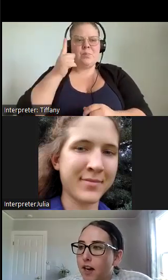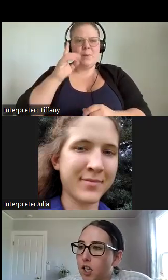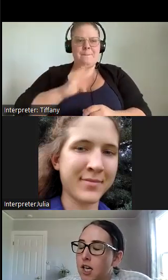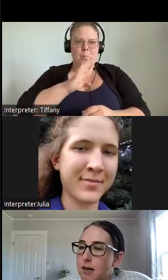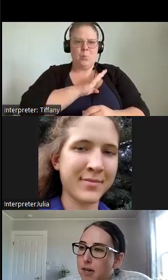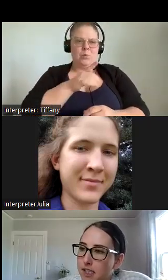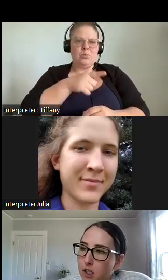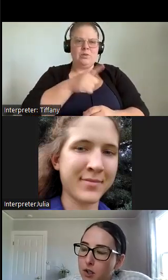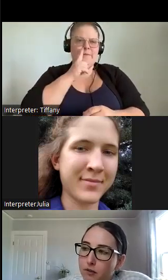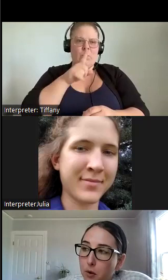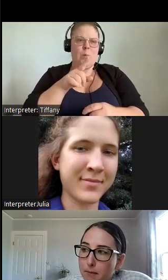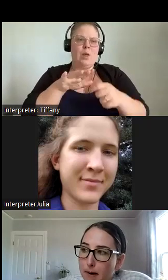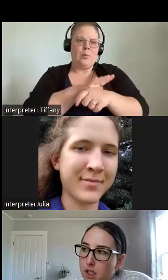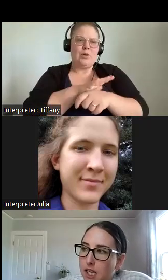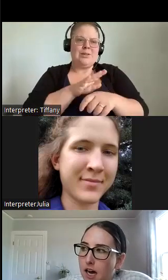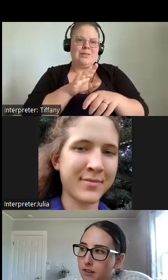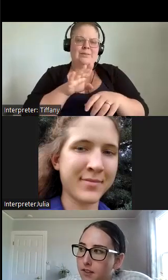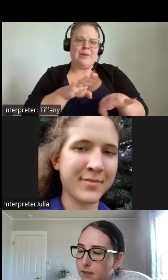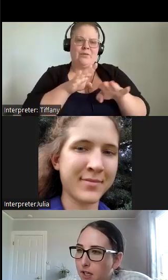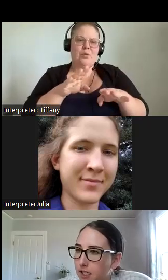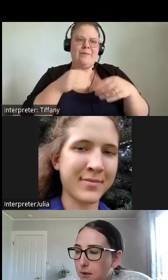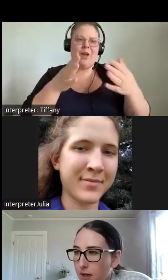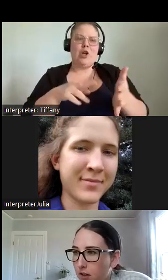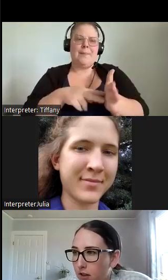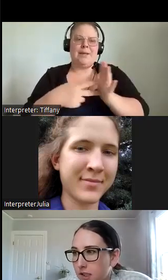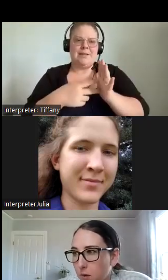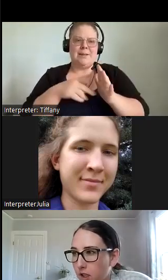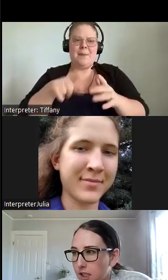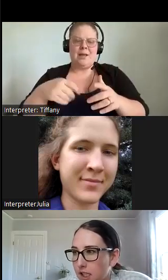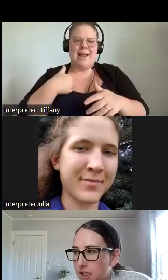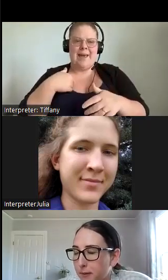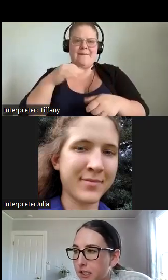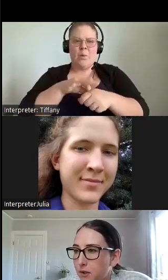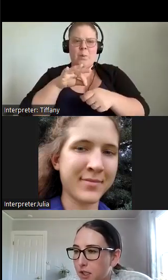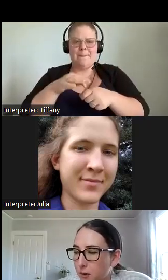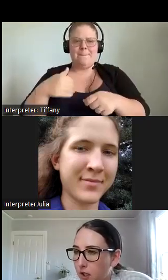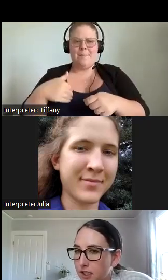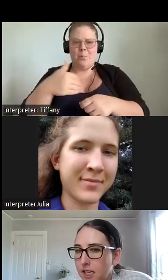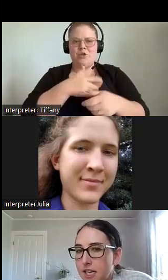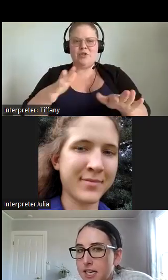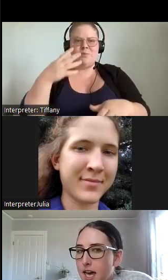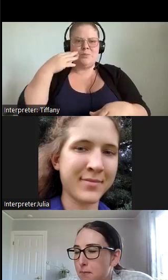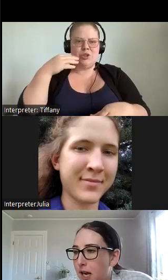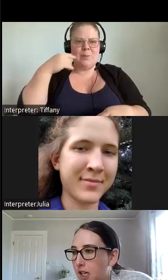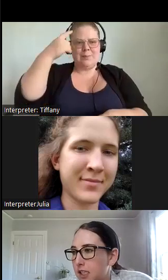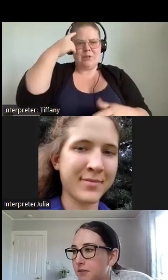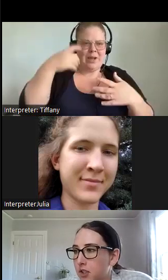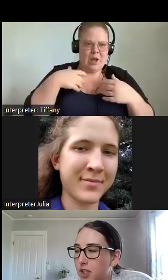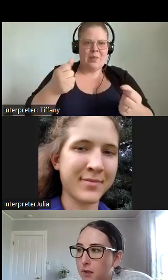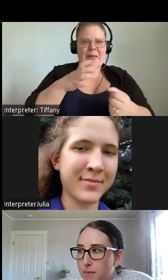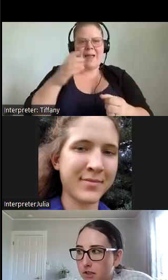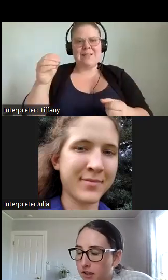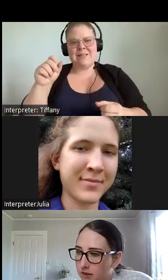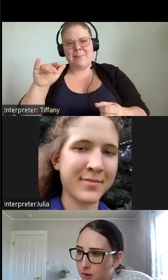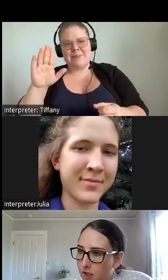health provider must include voting members that have lived experience with mental health disorders and substance use disorders, and parents of